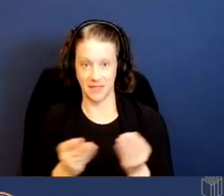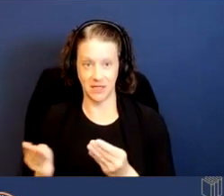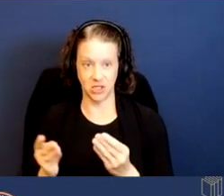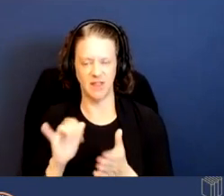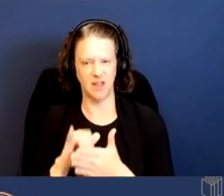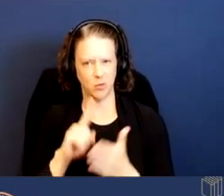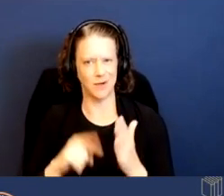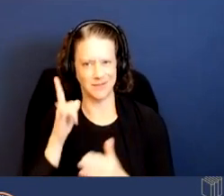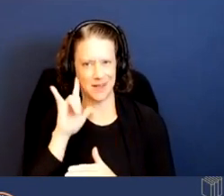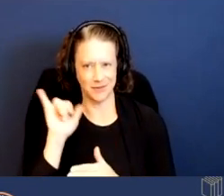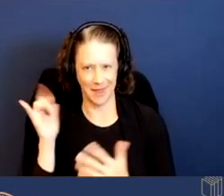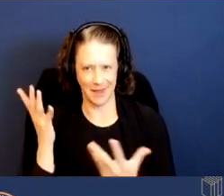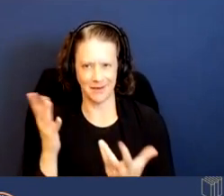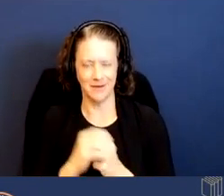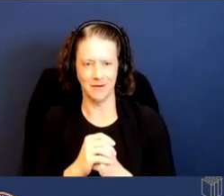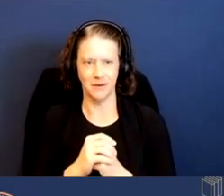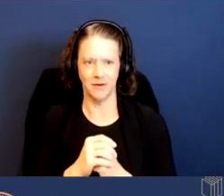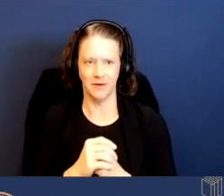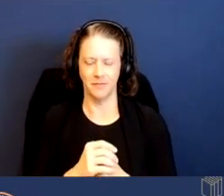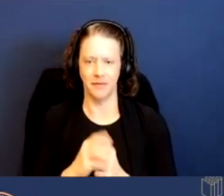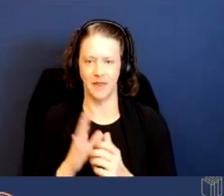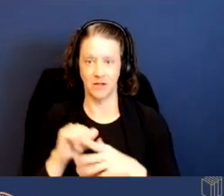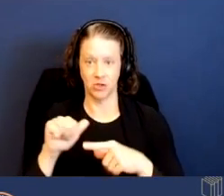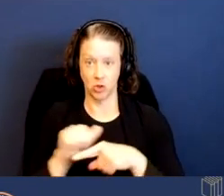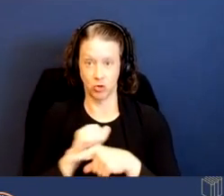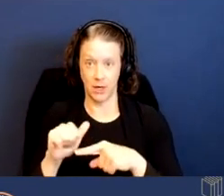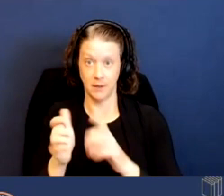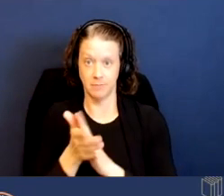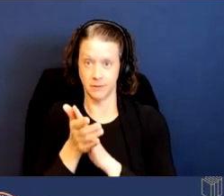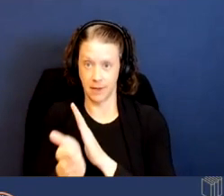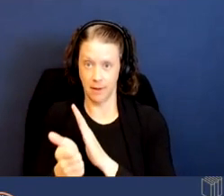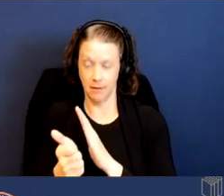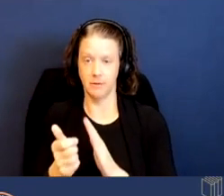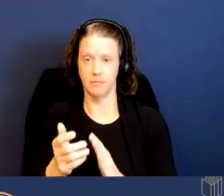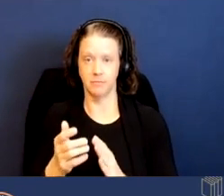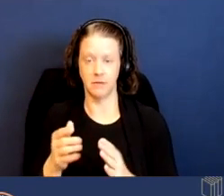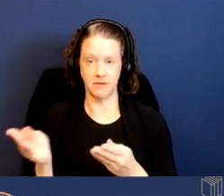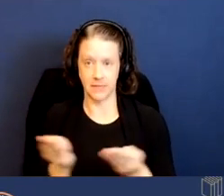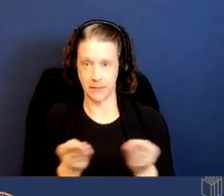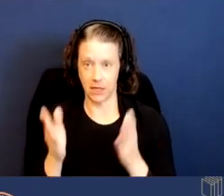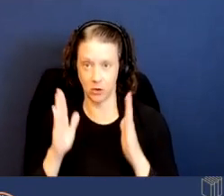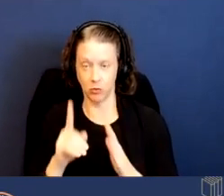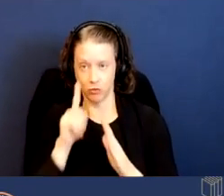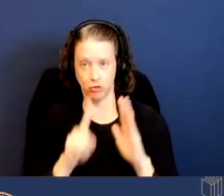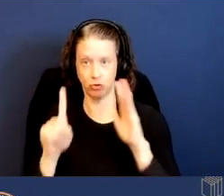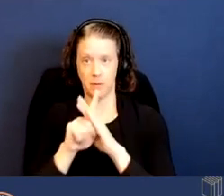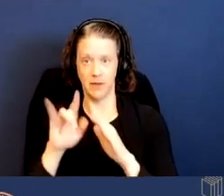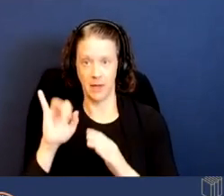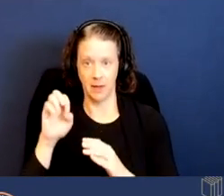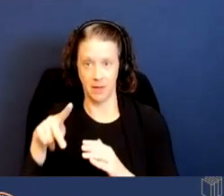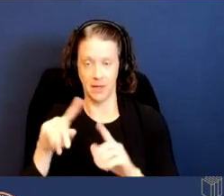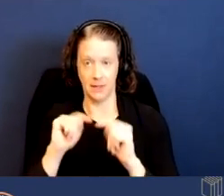sounds like, and it's essentially a trained, skilled facilitator coming to the IEPT meeting and making sure